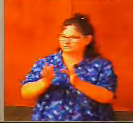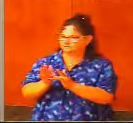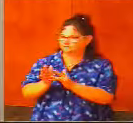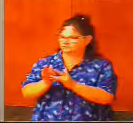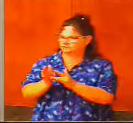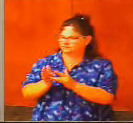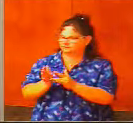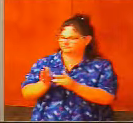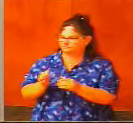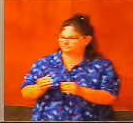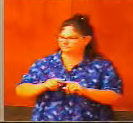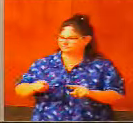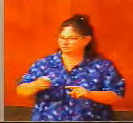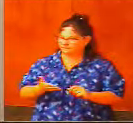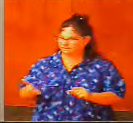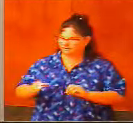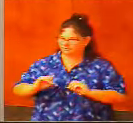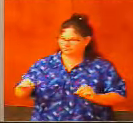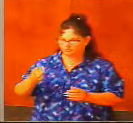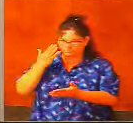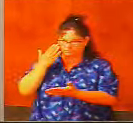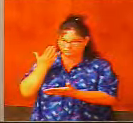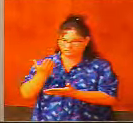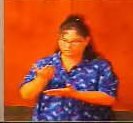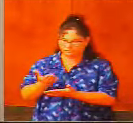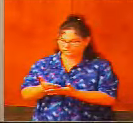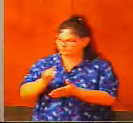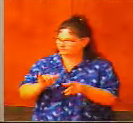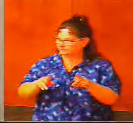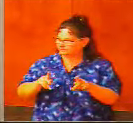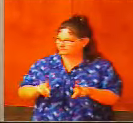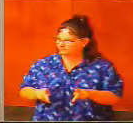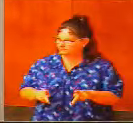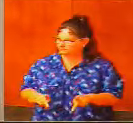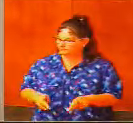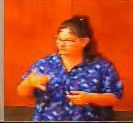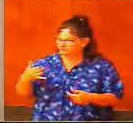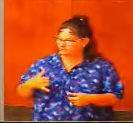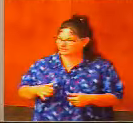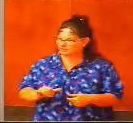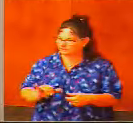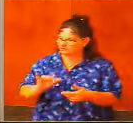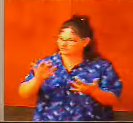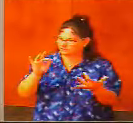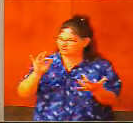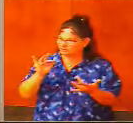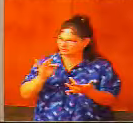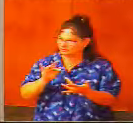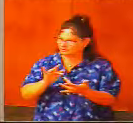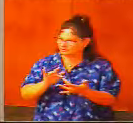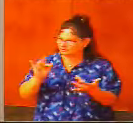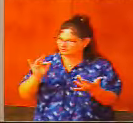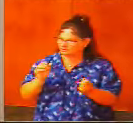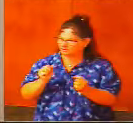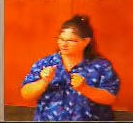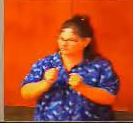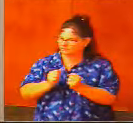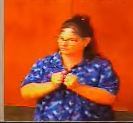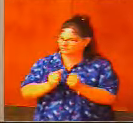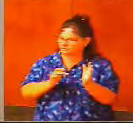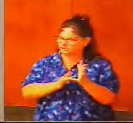And yet there is no evidence that this person ever came into contact with